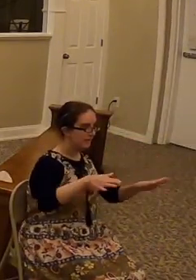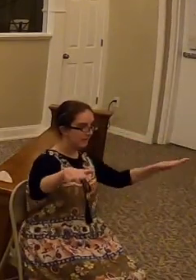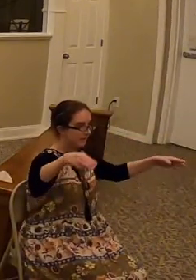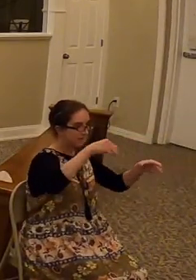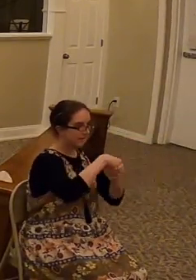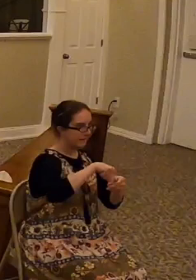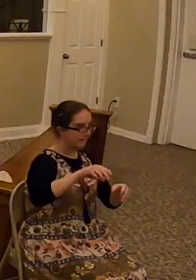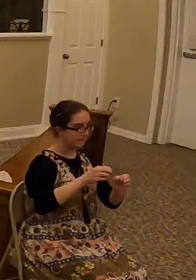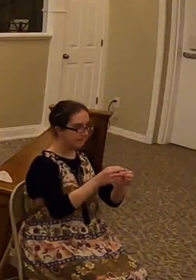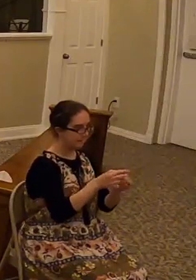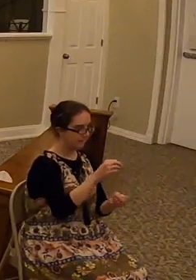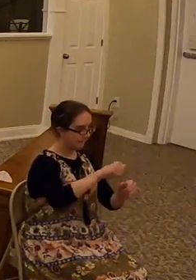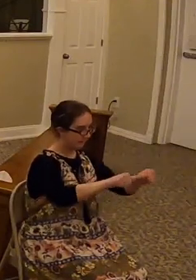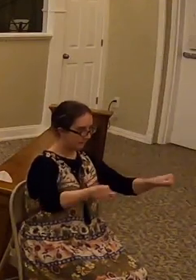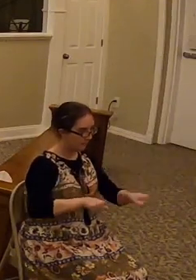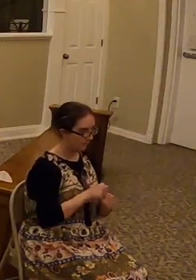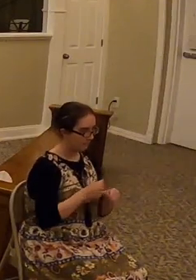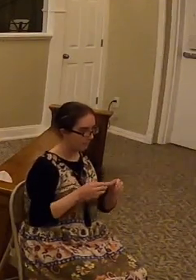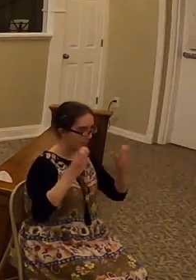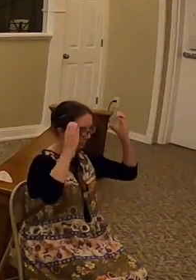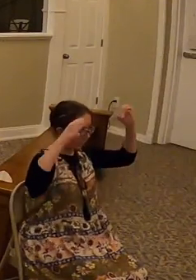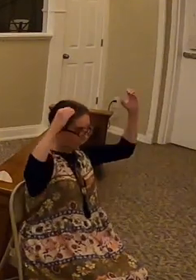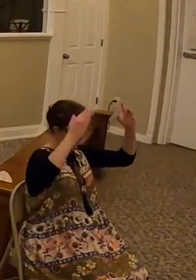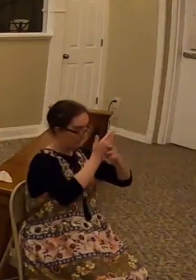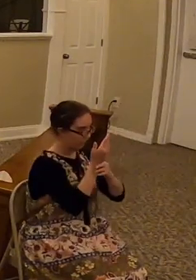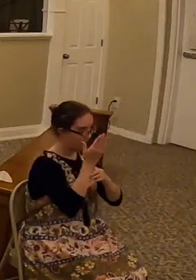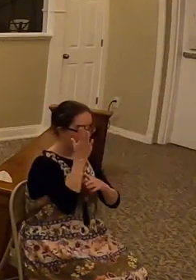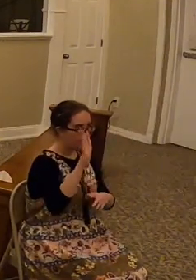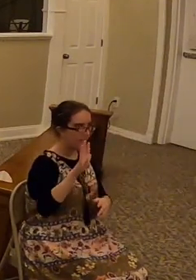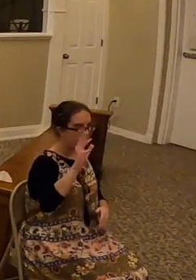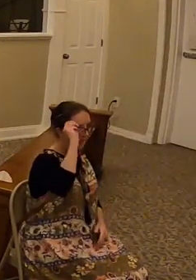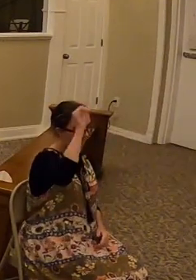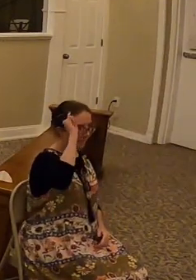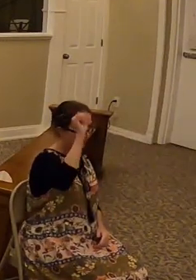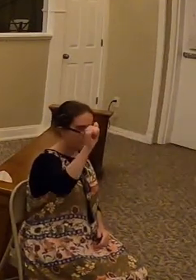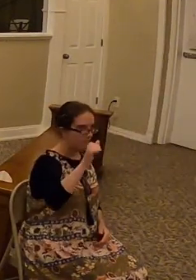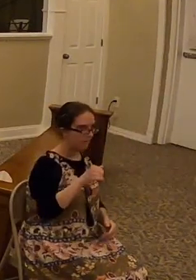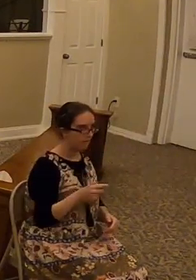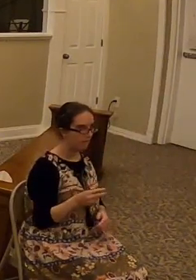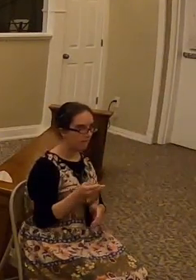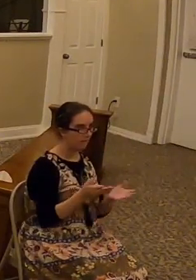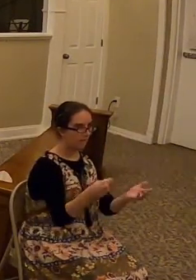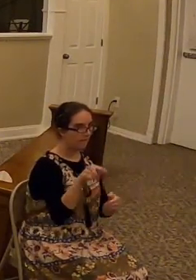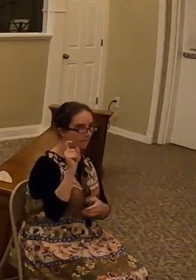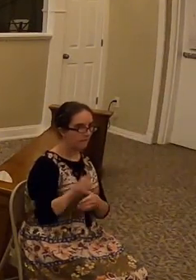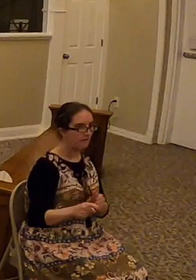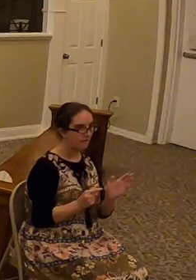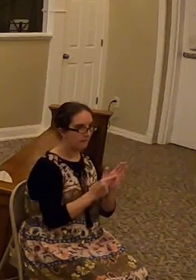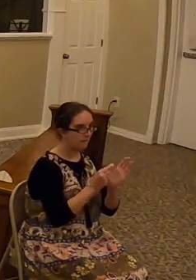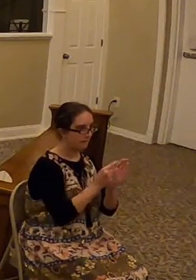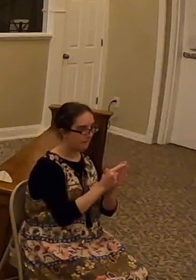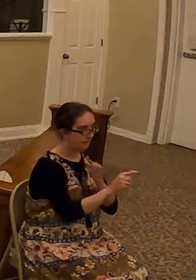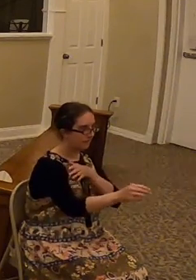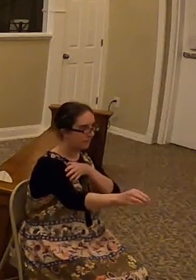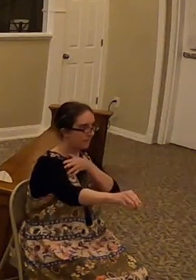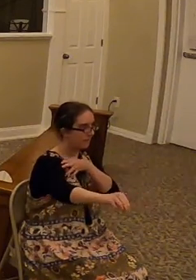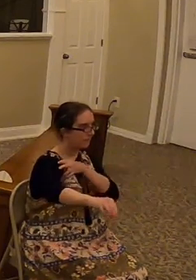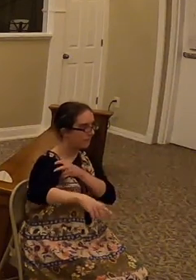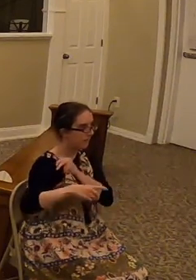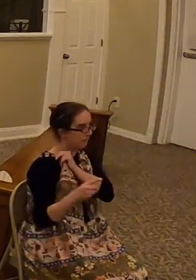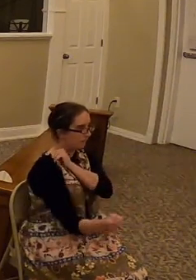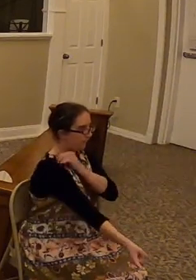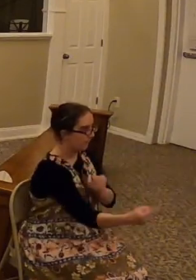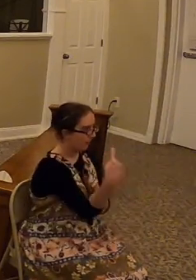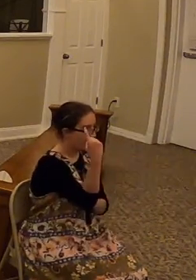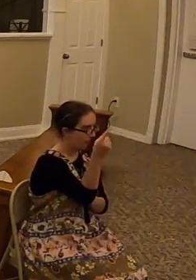into the spirit realm. This is only accomplished through the fivefold ministry, giving the necessary instruction.